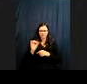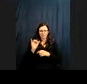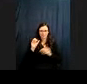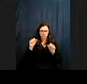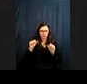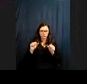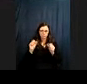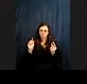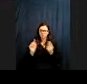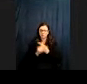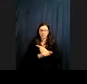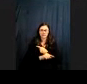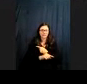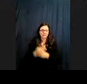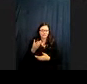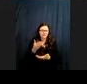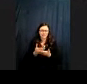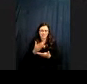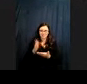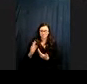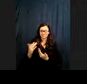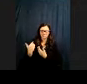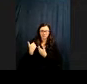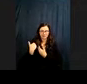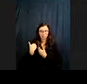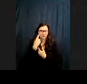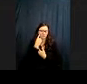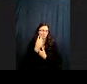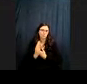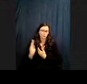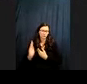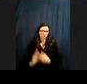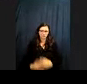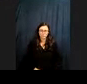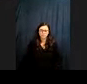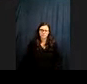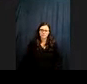past the fact, its burden of blue.